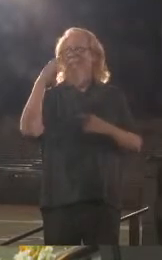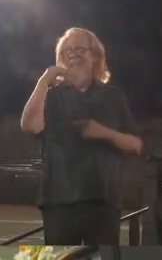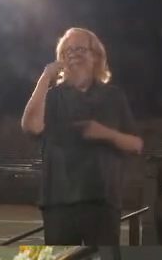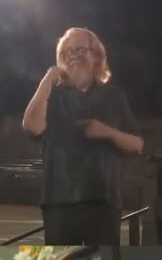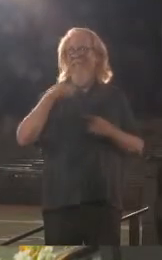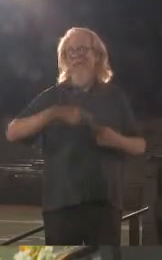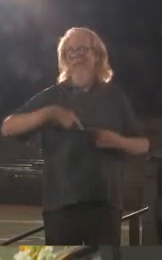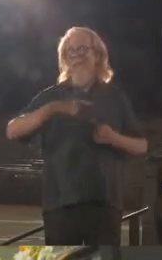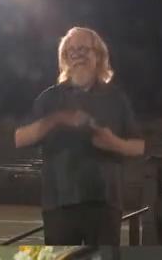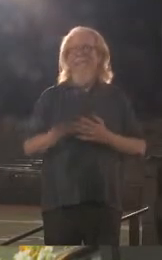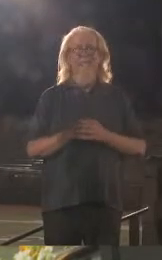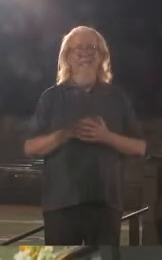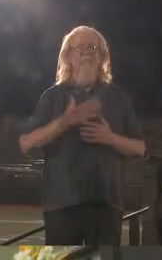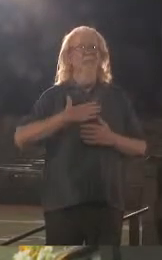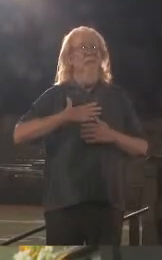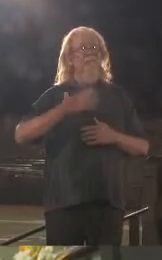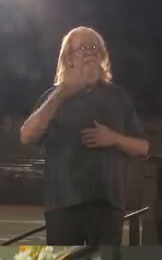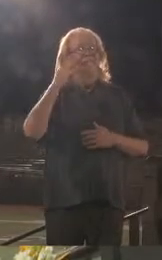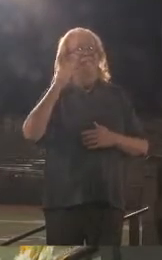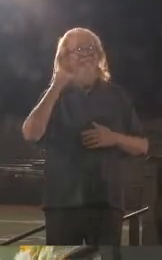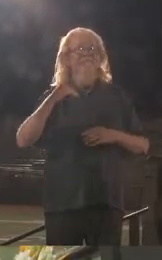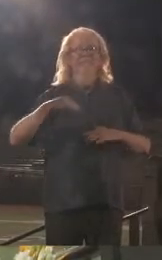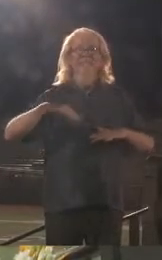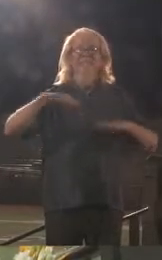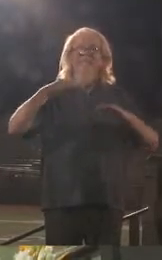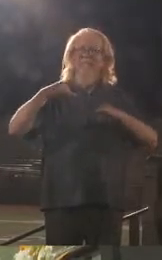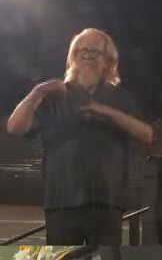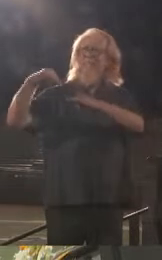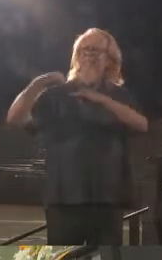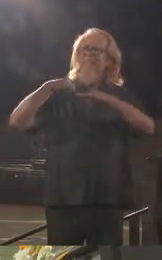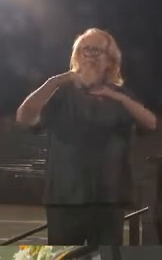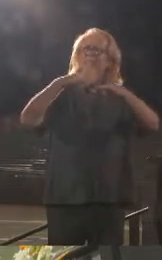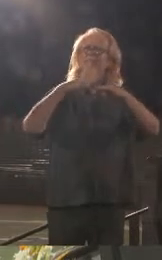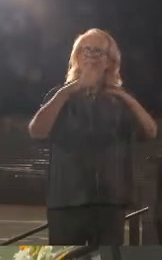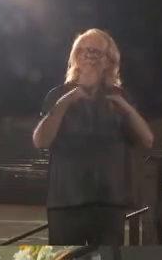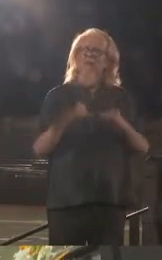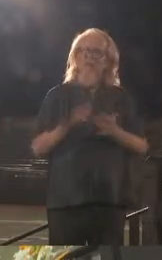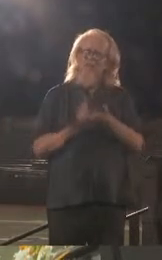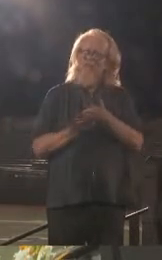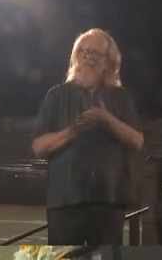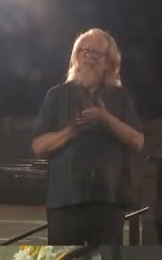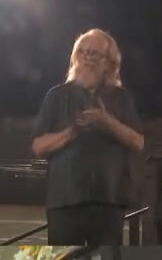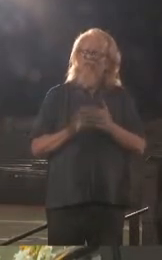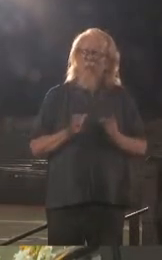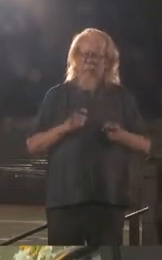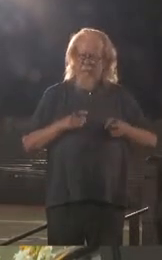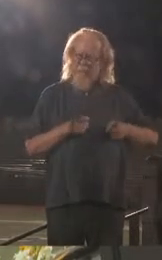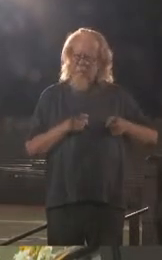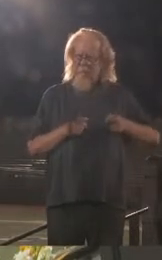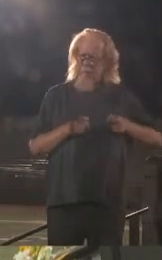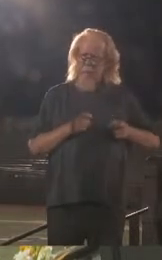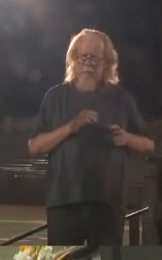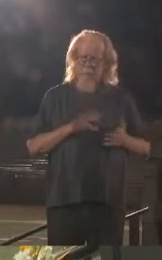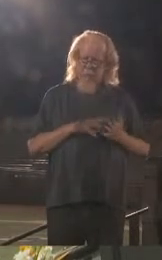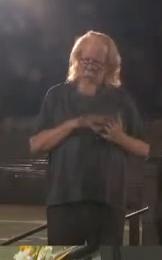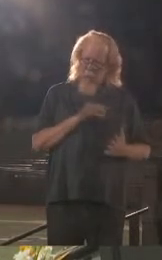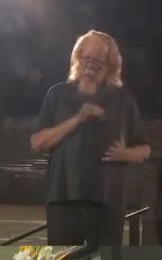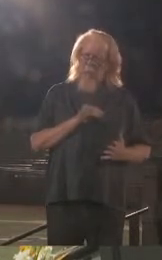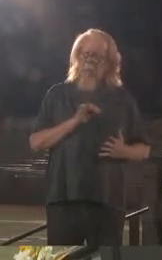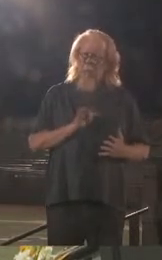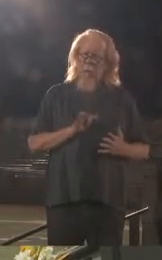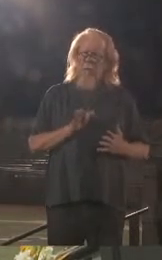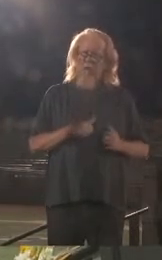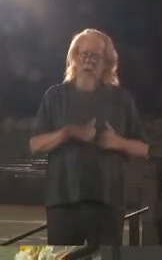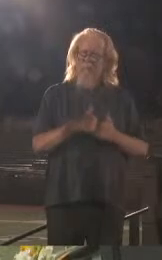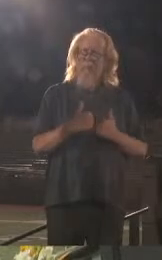us here can relate to, and I don't think we give ourselves enough credit for how we've managed such challenging upbringings. Now, I've